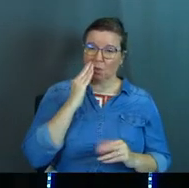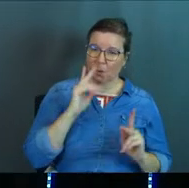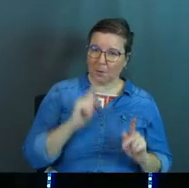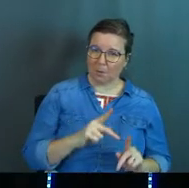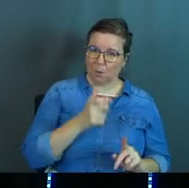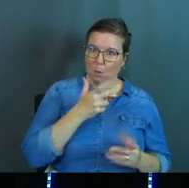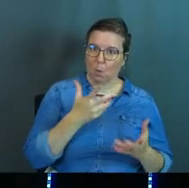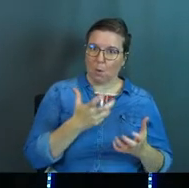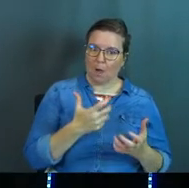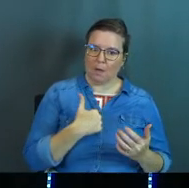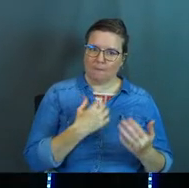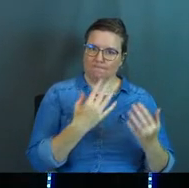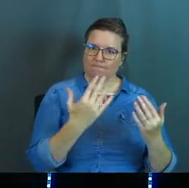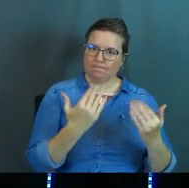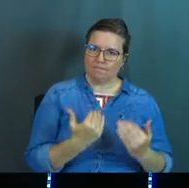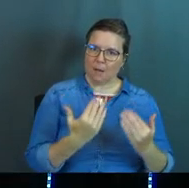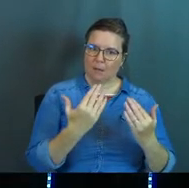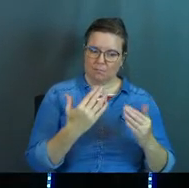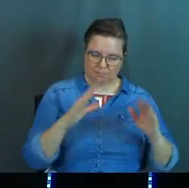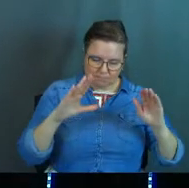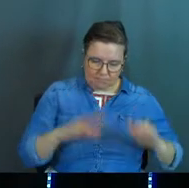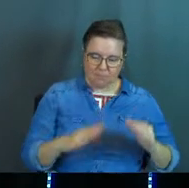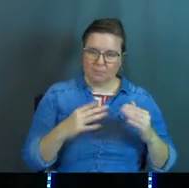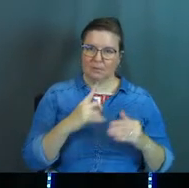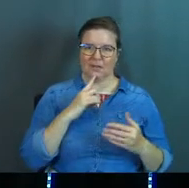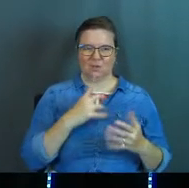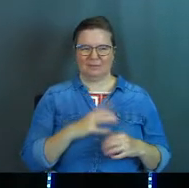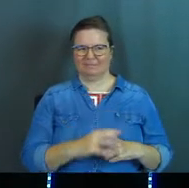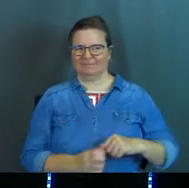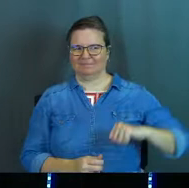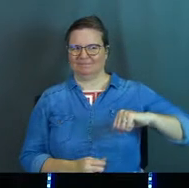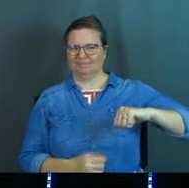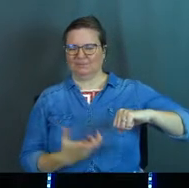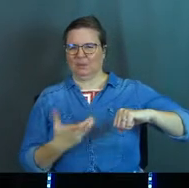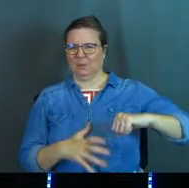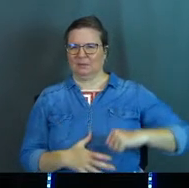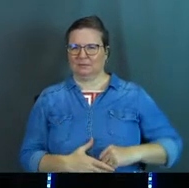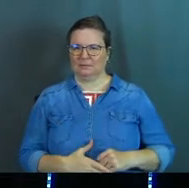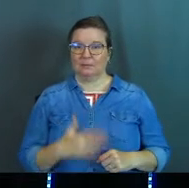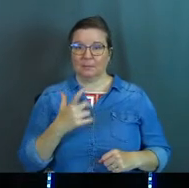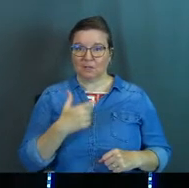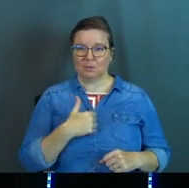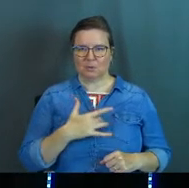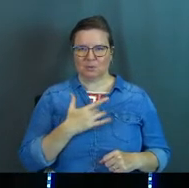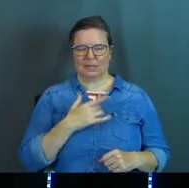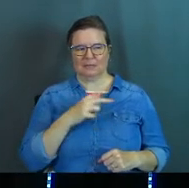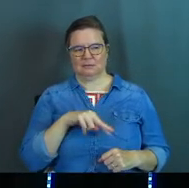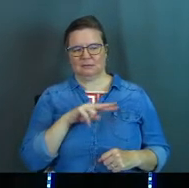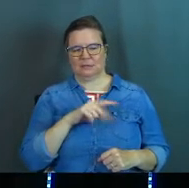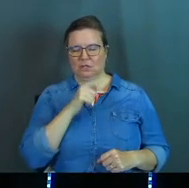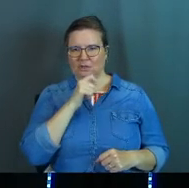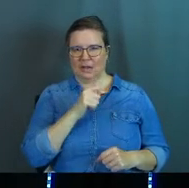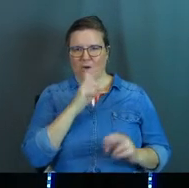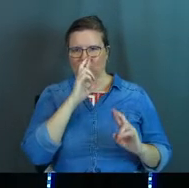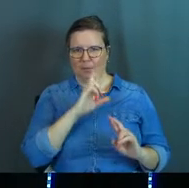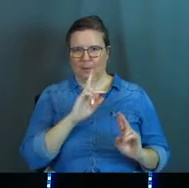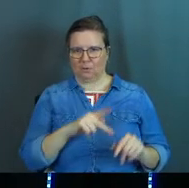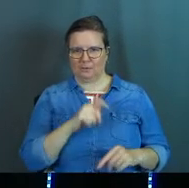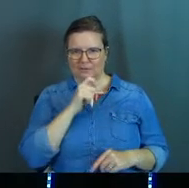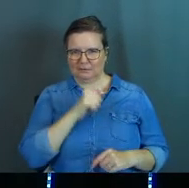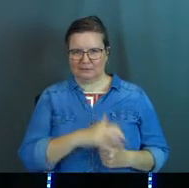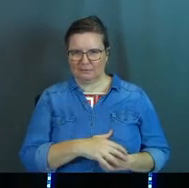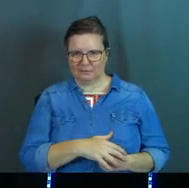wants to be bowed down to, and you really don't want to do it because you sense in them that they're not a respectable